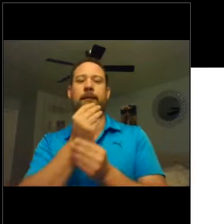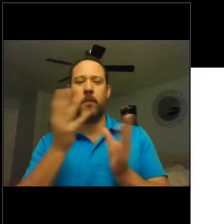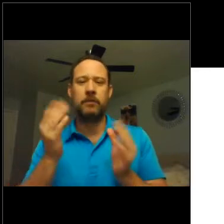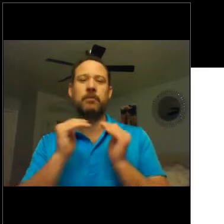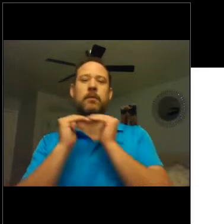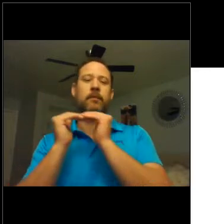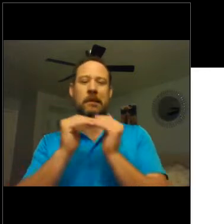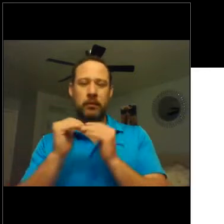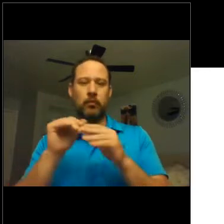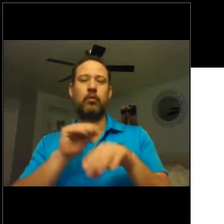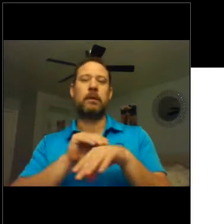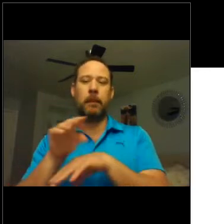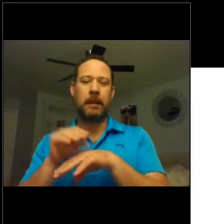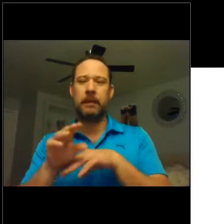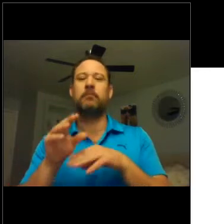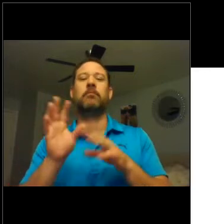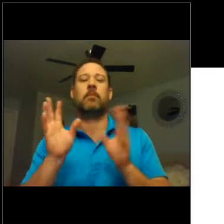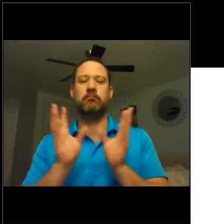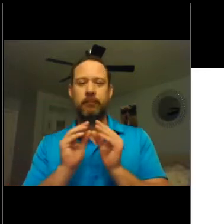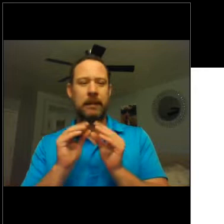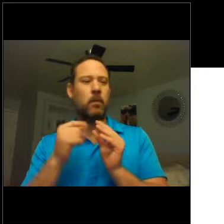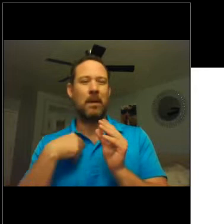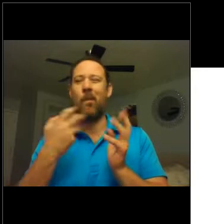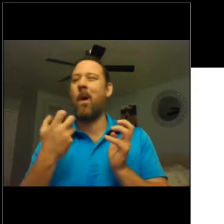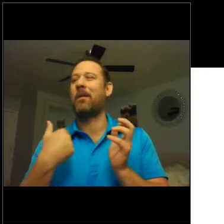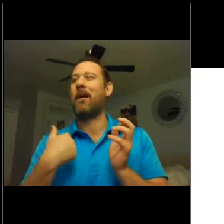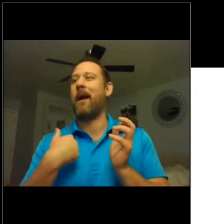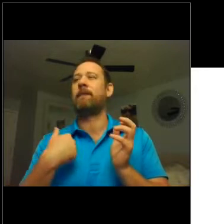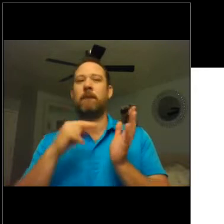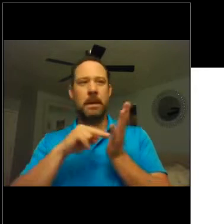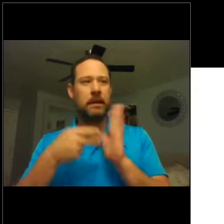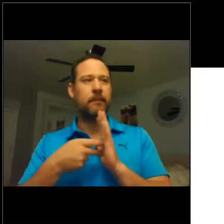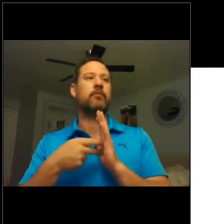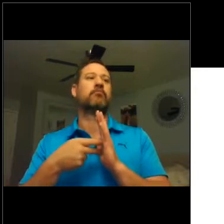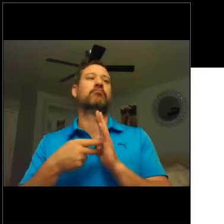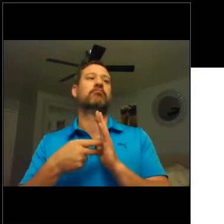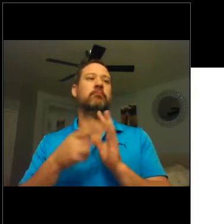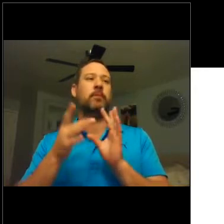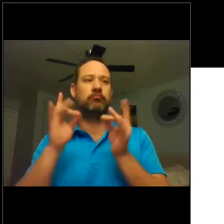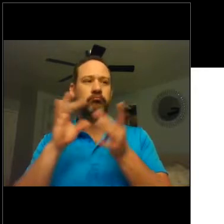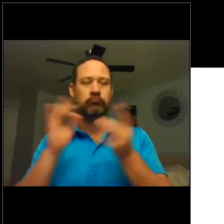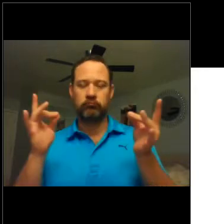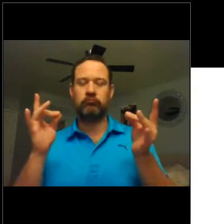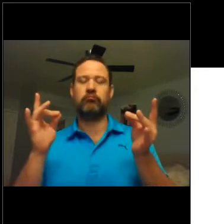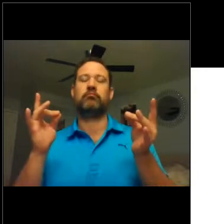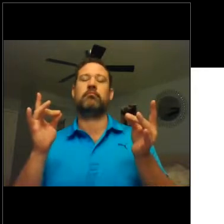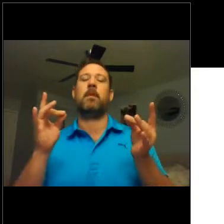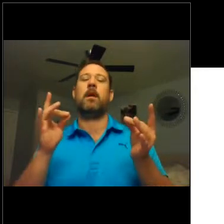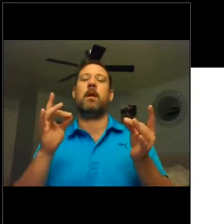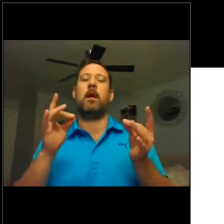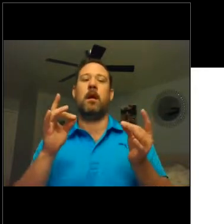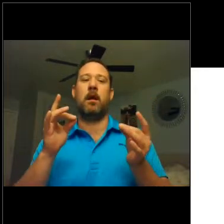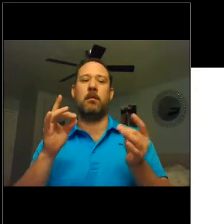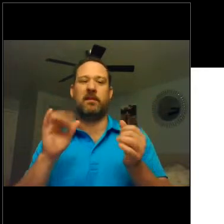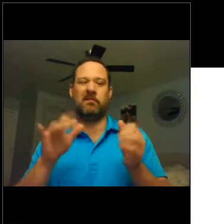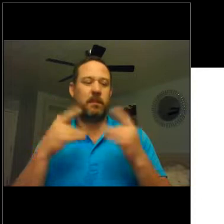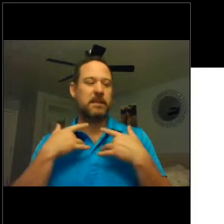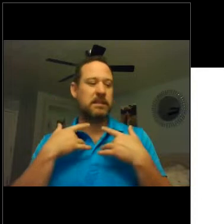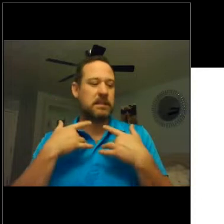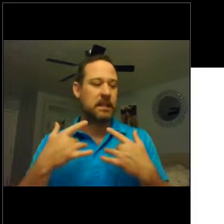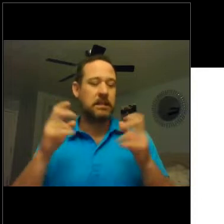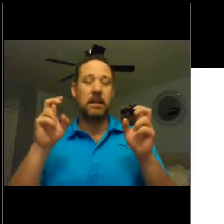Advisory Committee. We want to have meaningful dialogue. We know that this can be a sensitive topic and an